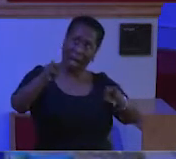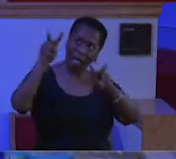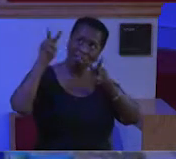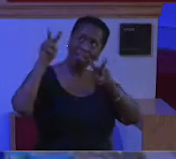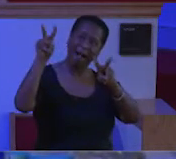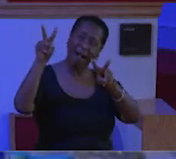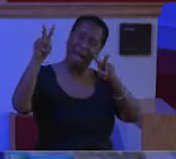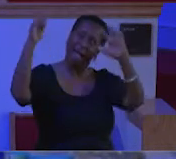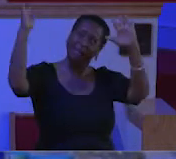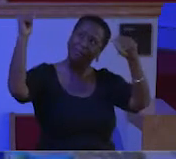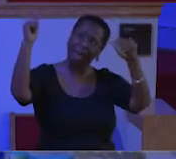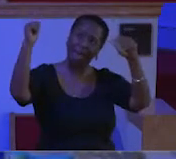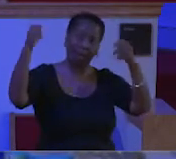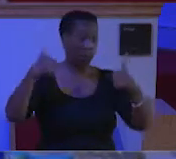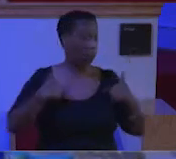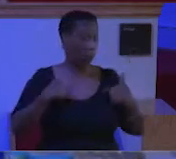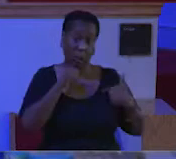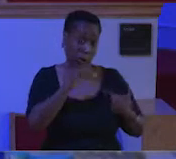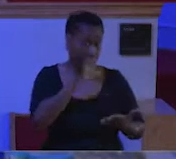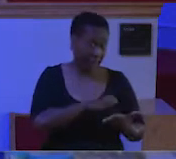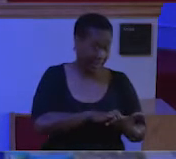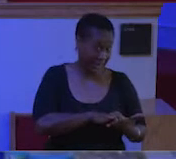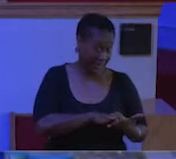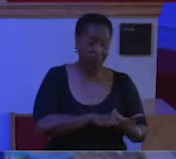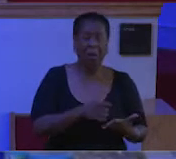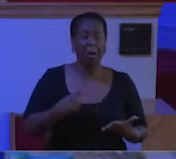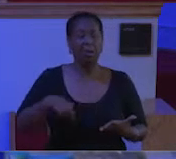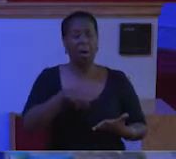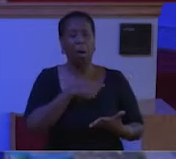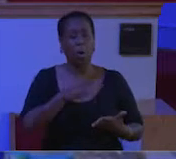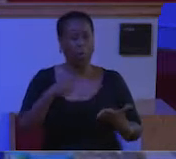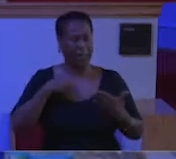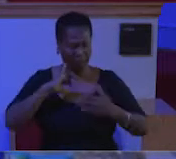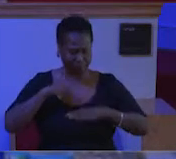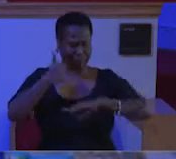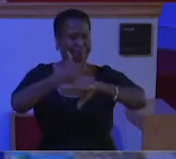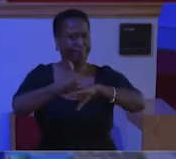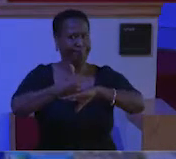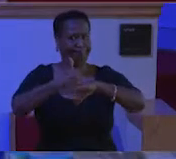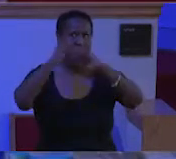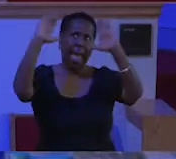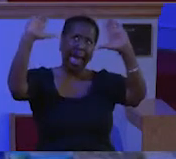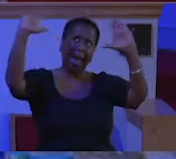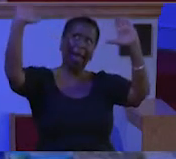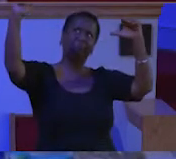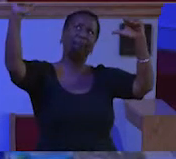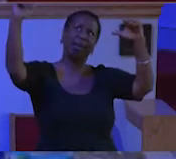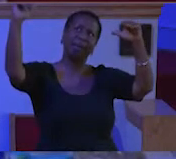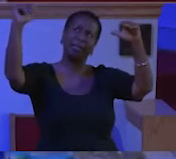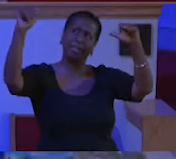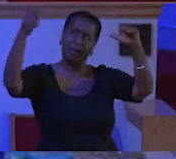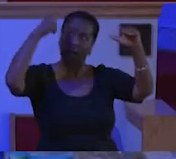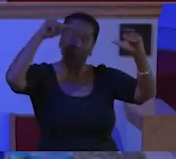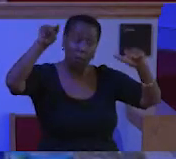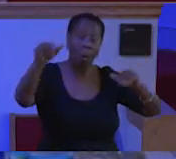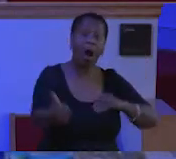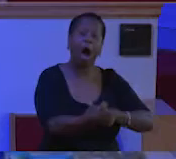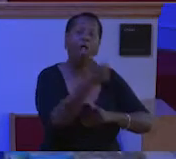we don't believe it, we have set high expectations for